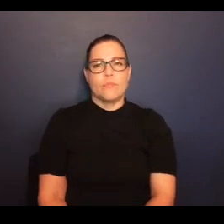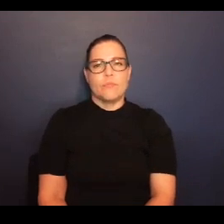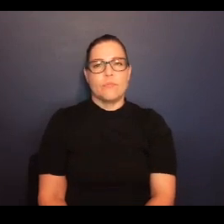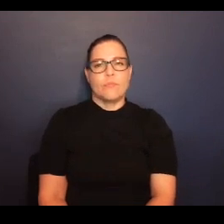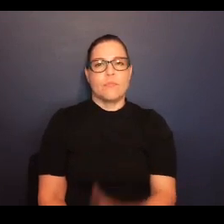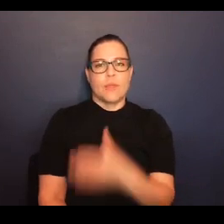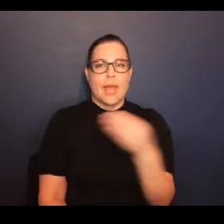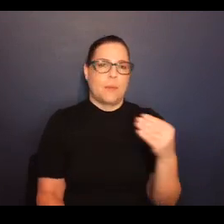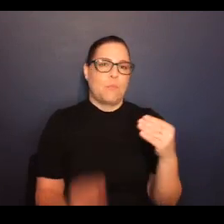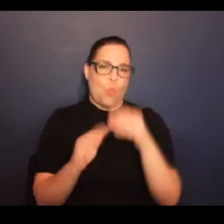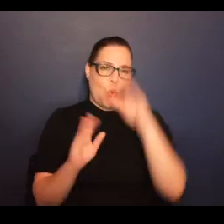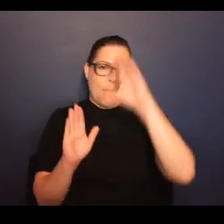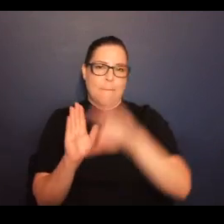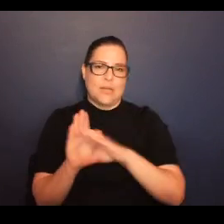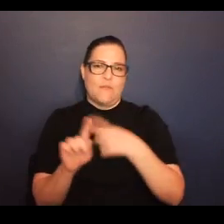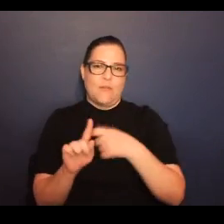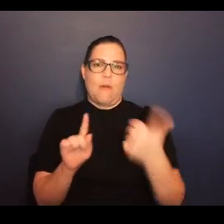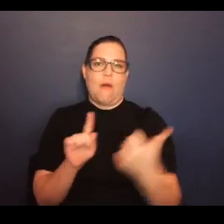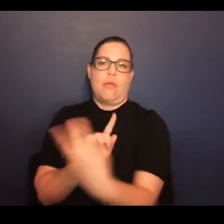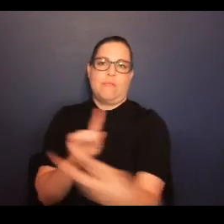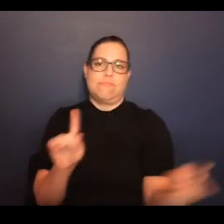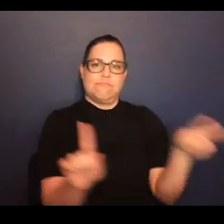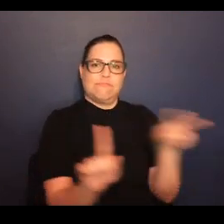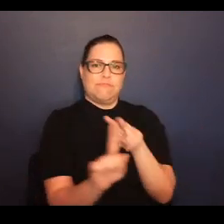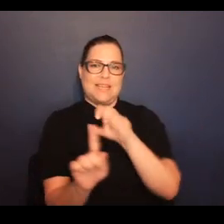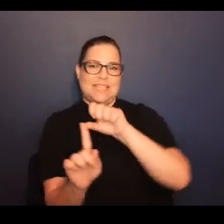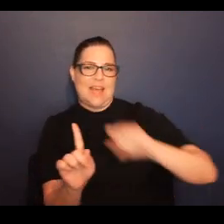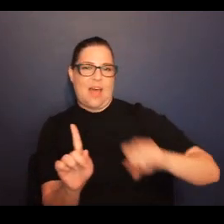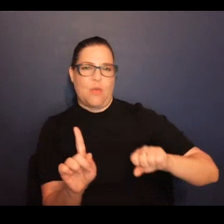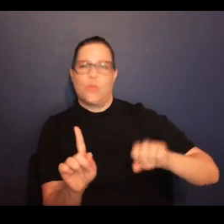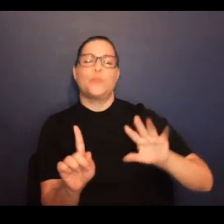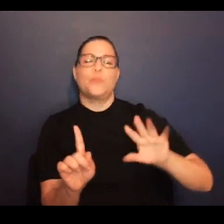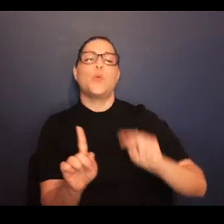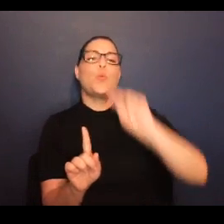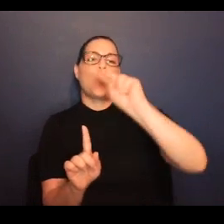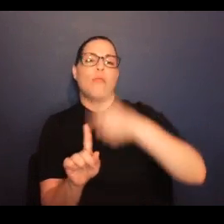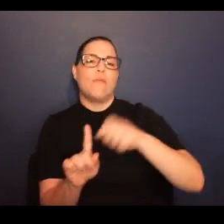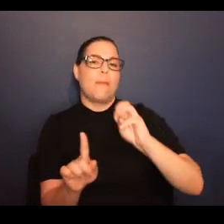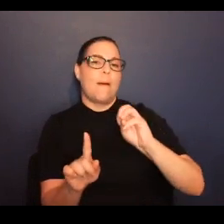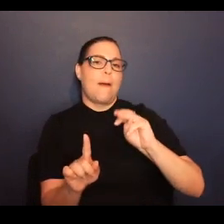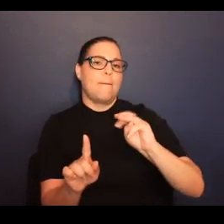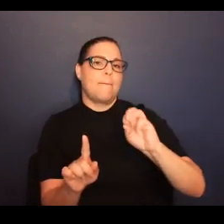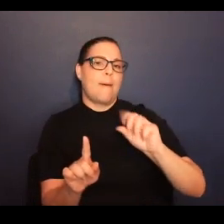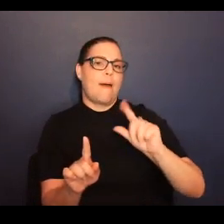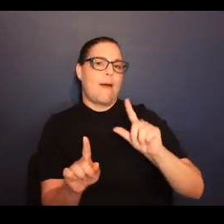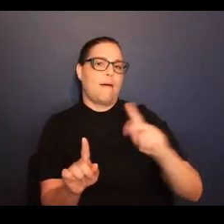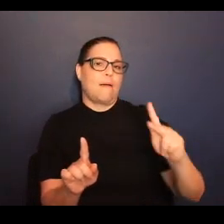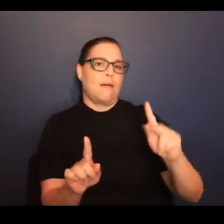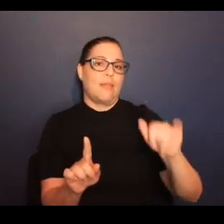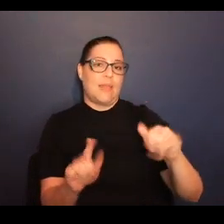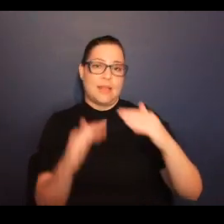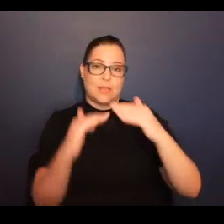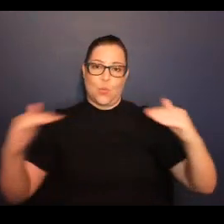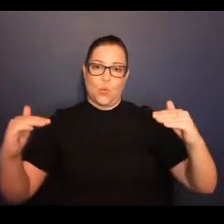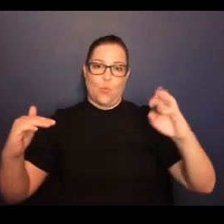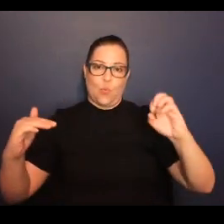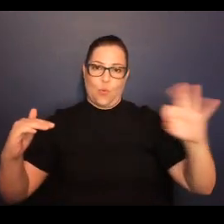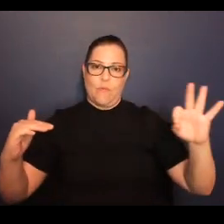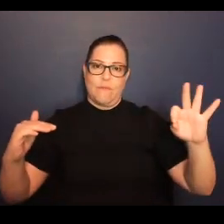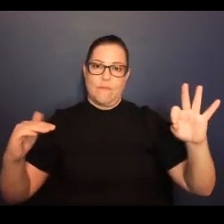And just more pictures from the other side, looking south or looking north from MLK. And right there is the roof deck. You can